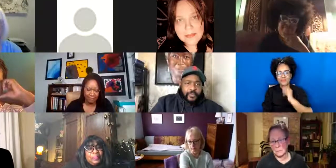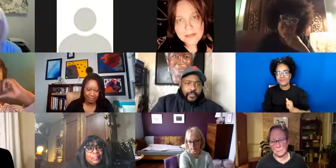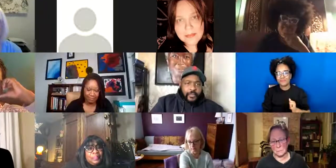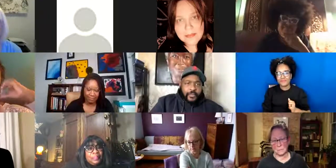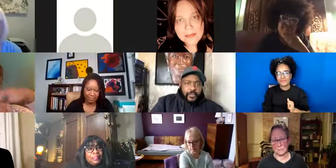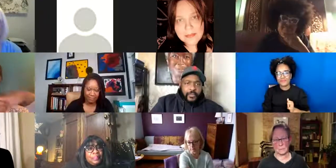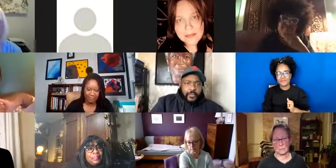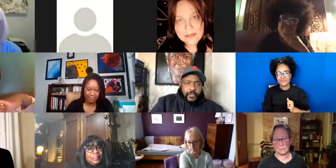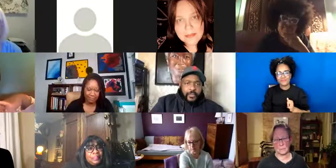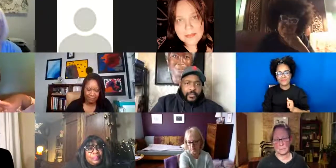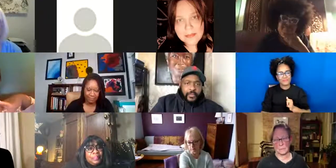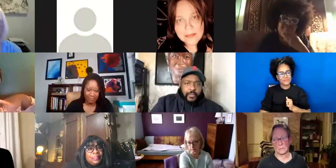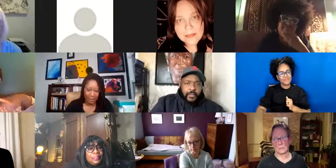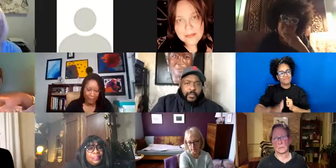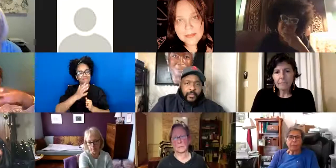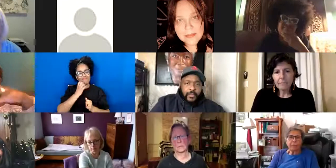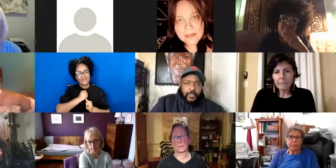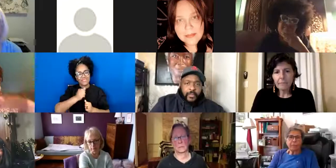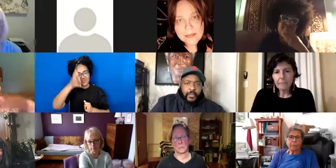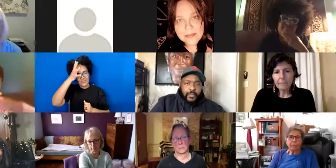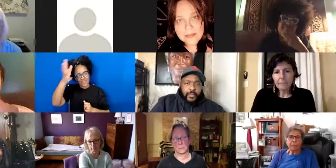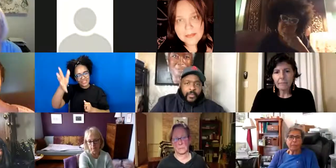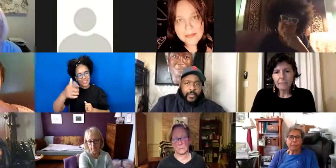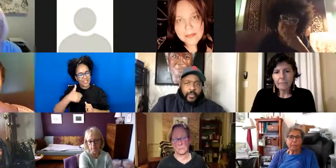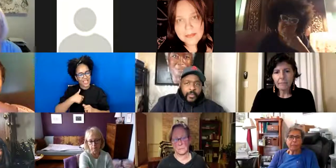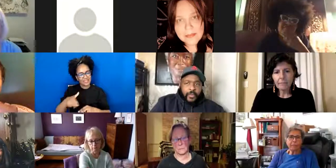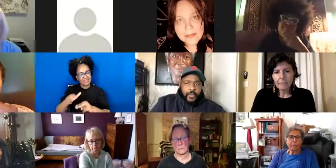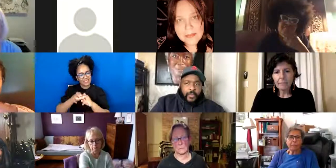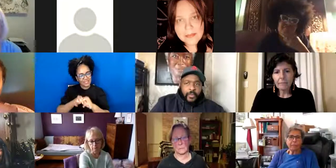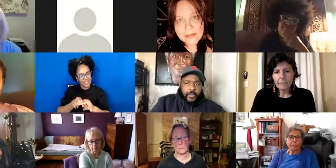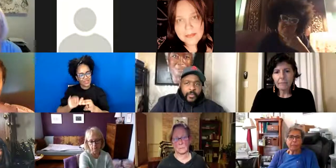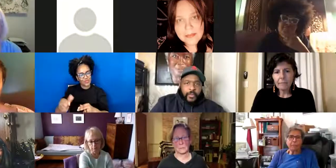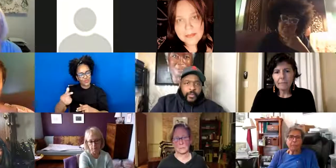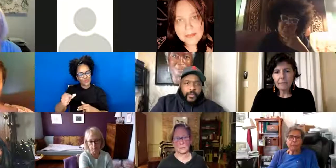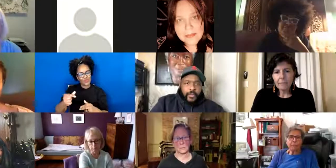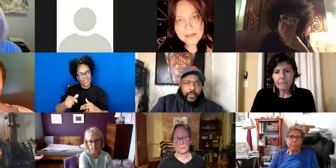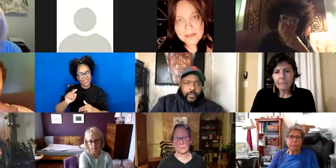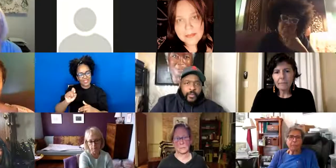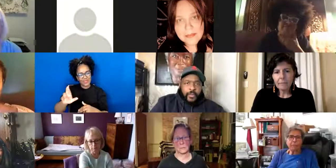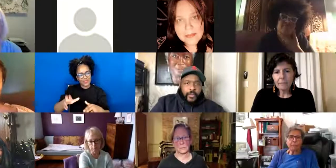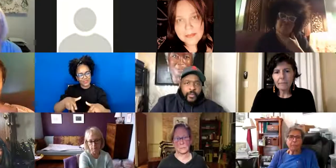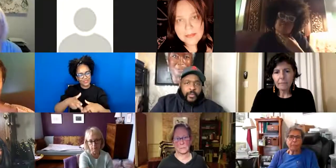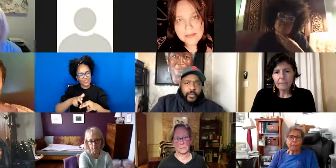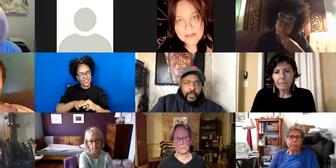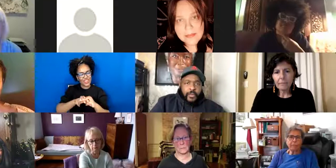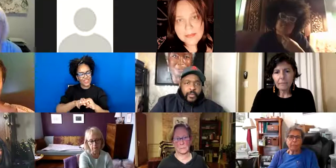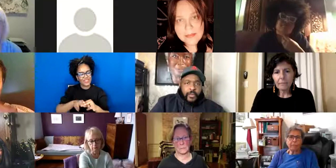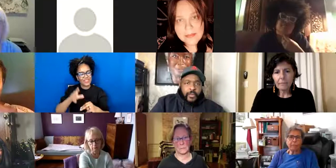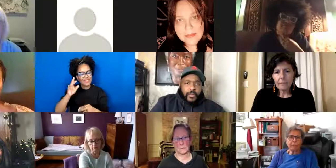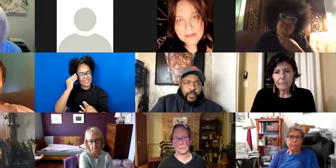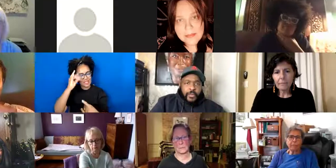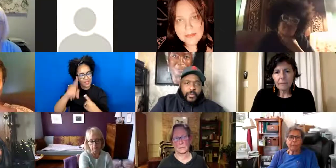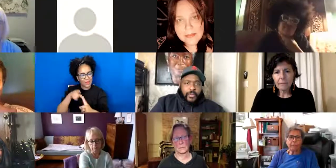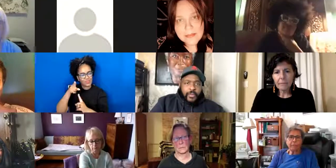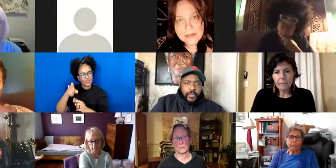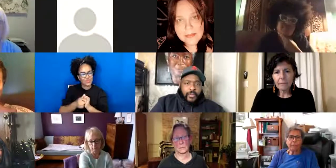my thighs, lingering like the thoughts of you. I think about the red wine vinegar that you slathered on your greens and how I tried to